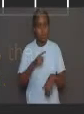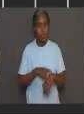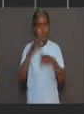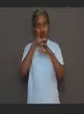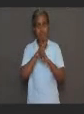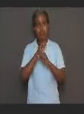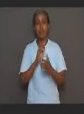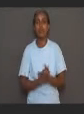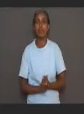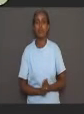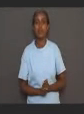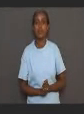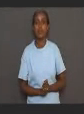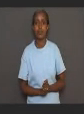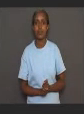Time's up.